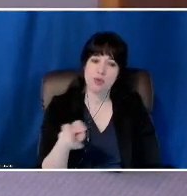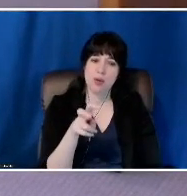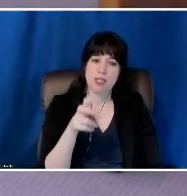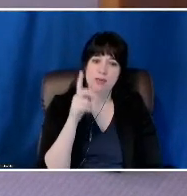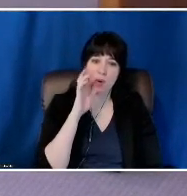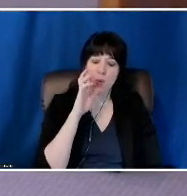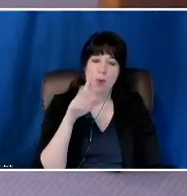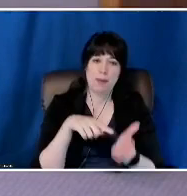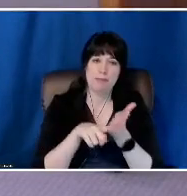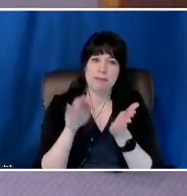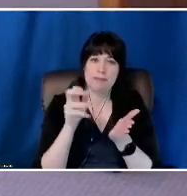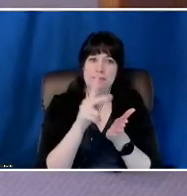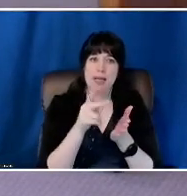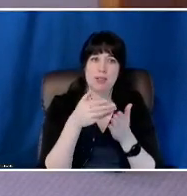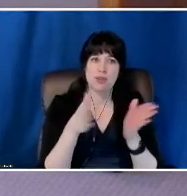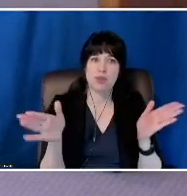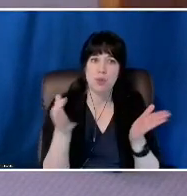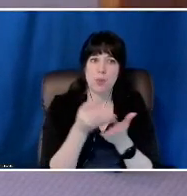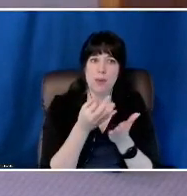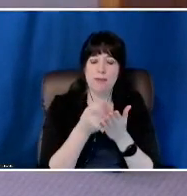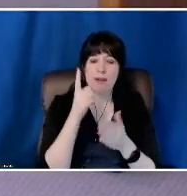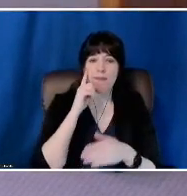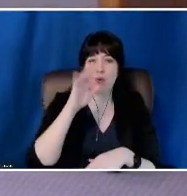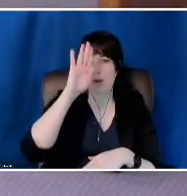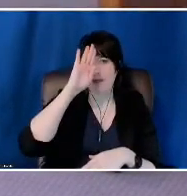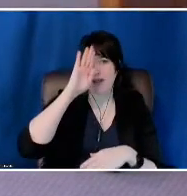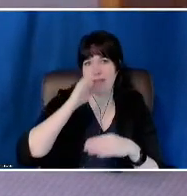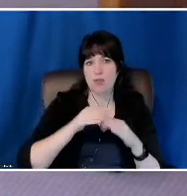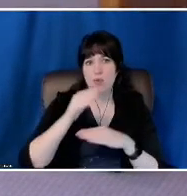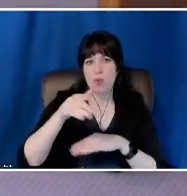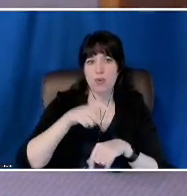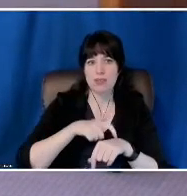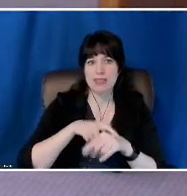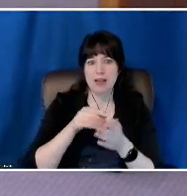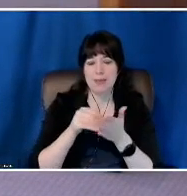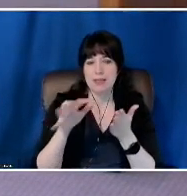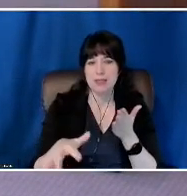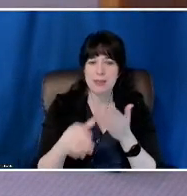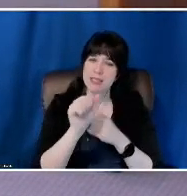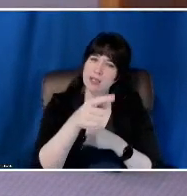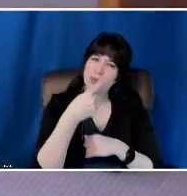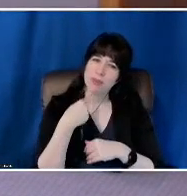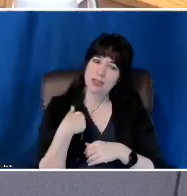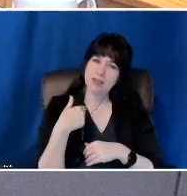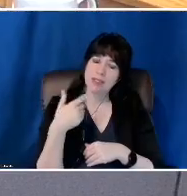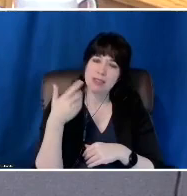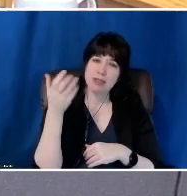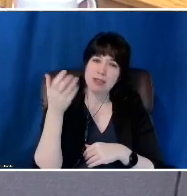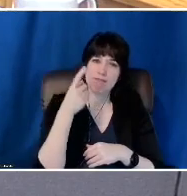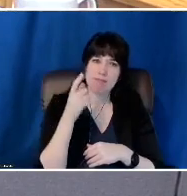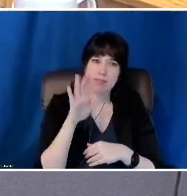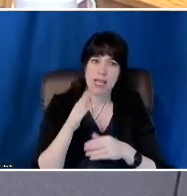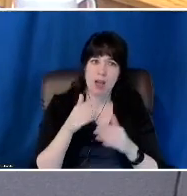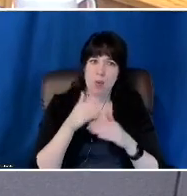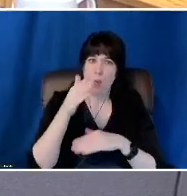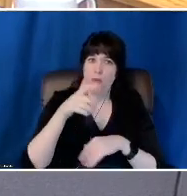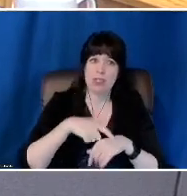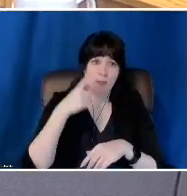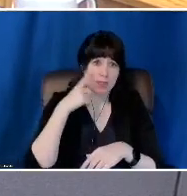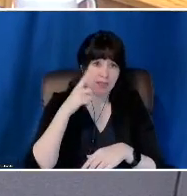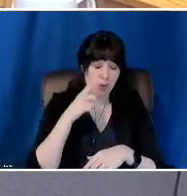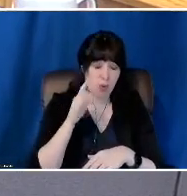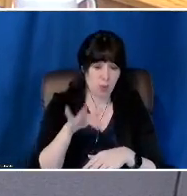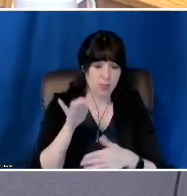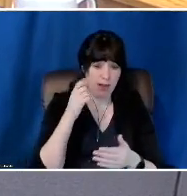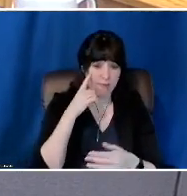a general fund for firefighter overtime expense. Can you give us a general sense of what this overtime was for? Was it